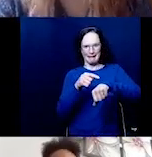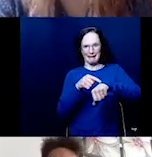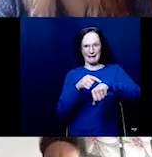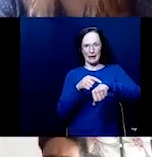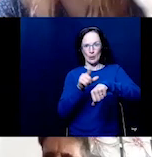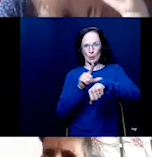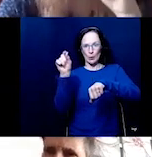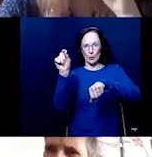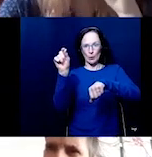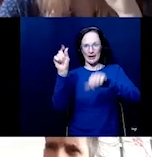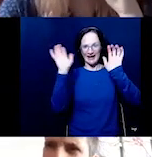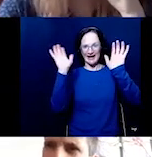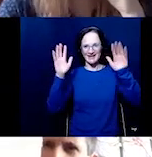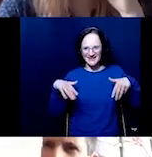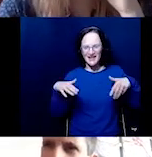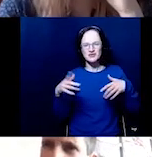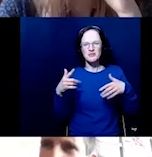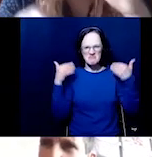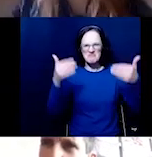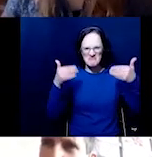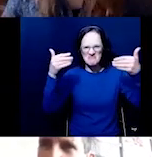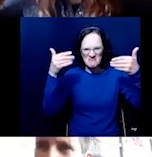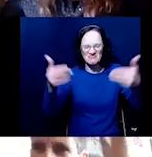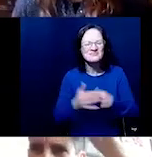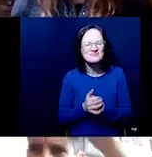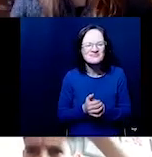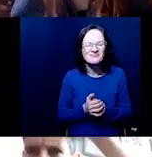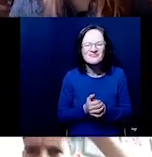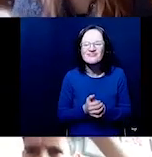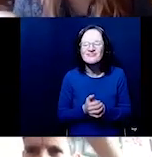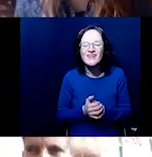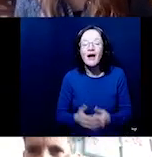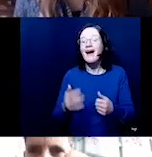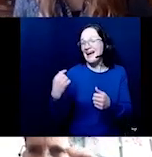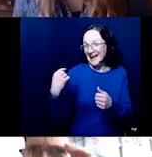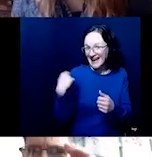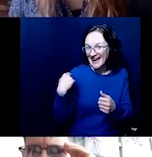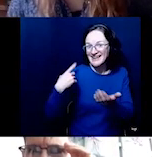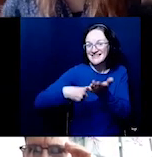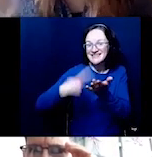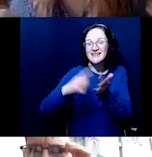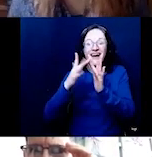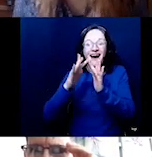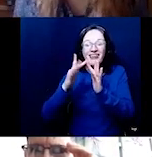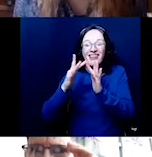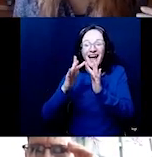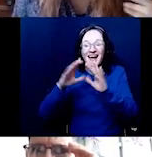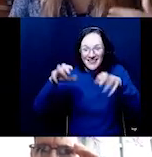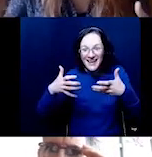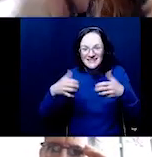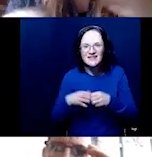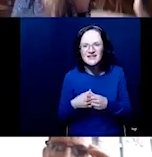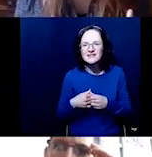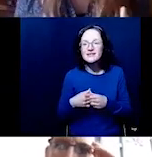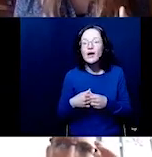and yeah. So, okay, so we were talking about online classes. Because we were talking about